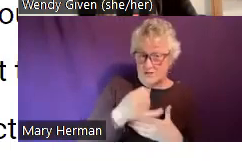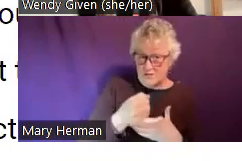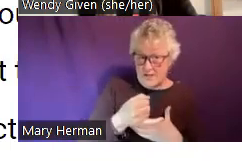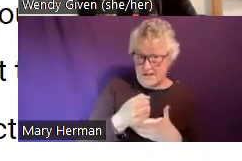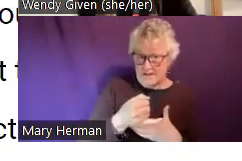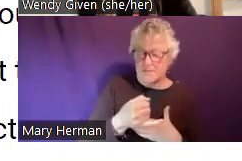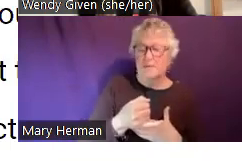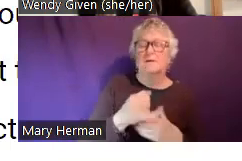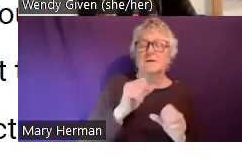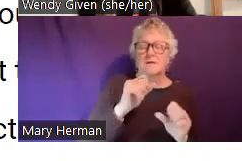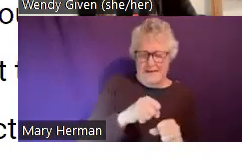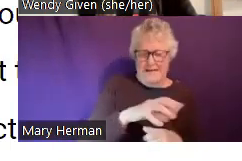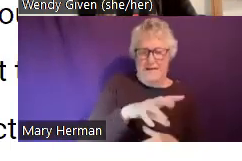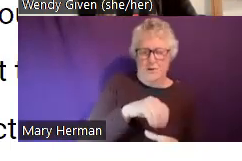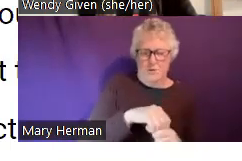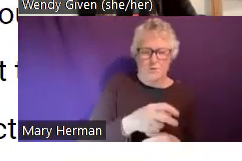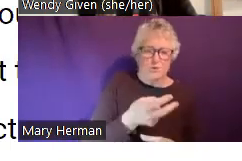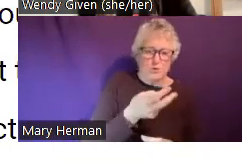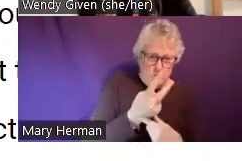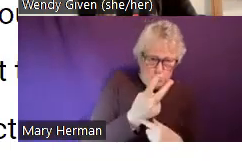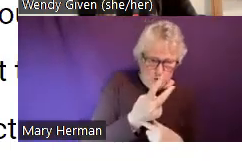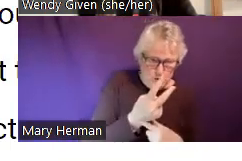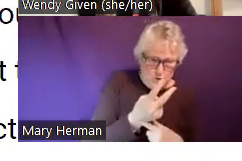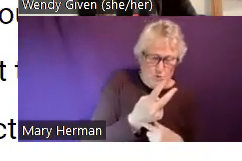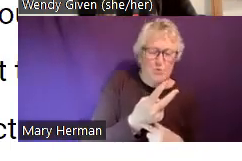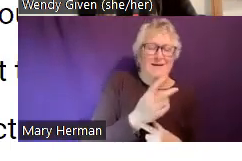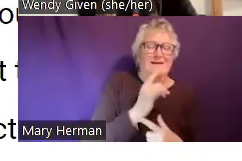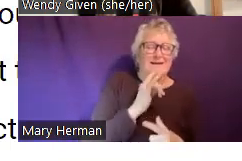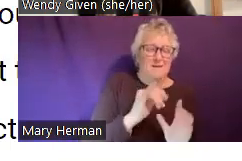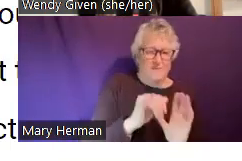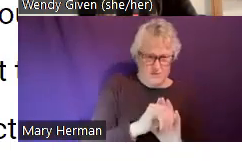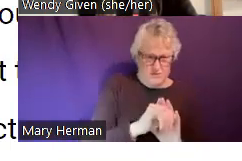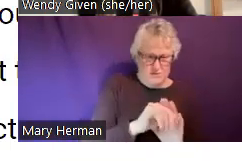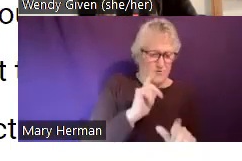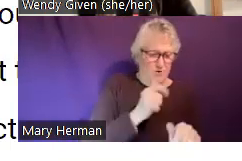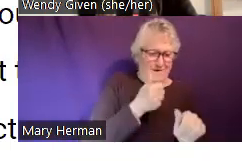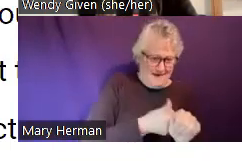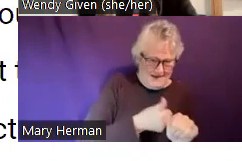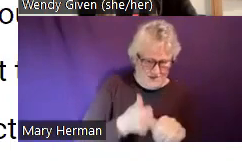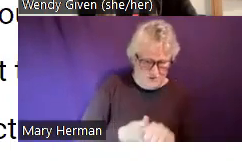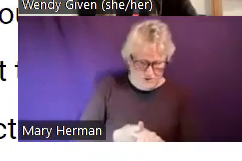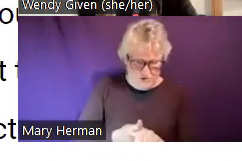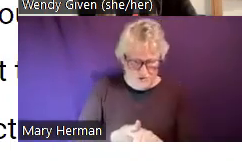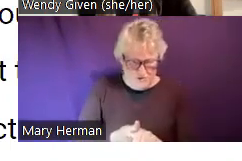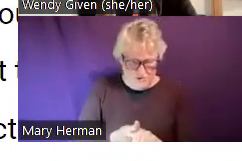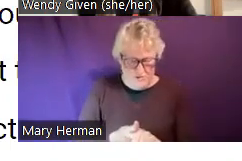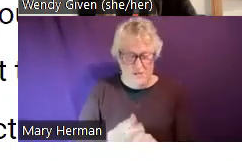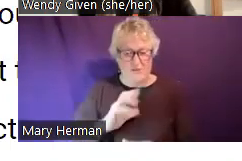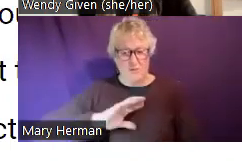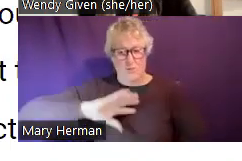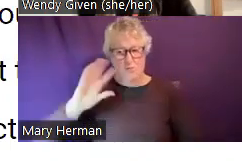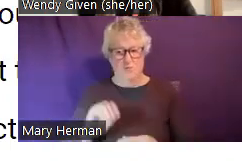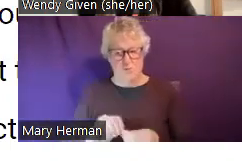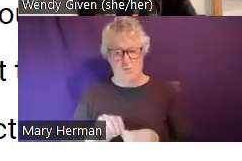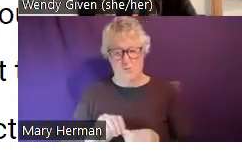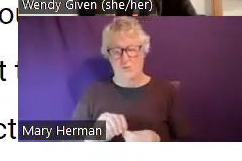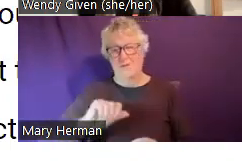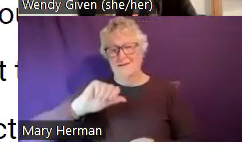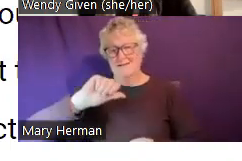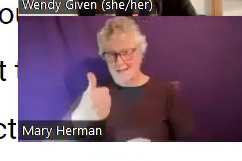2 images. So 10 past artworks, 2 images each for 20 images total.